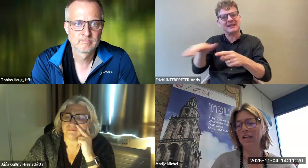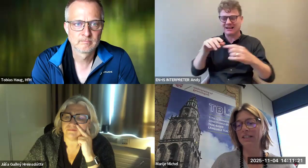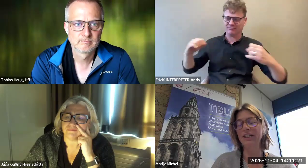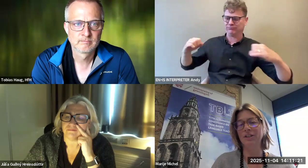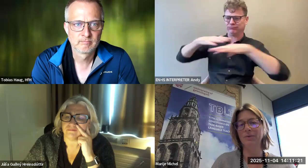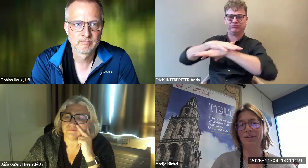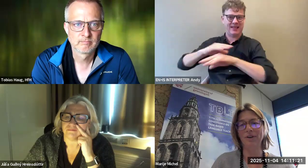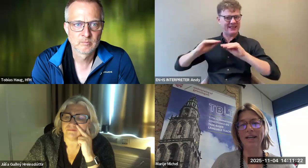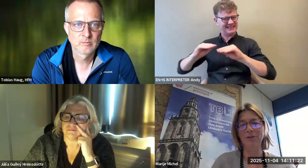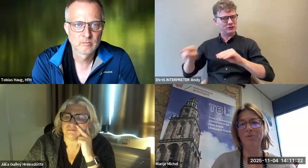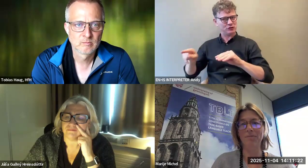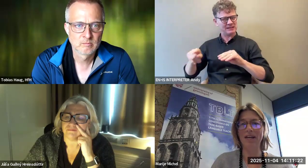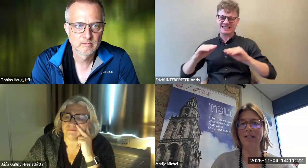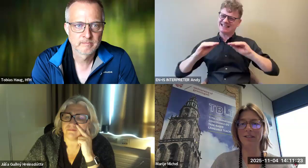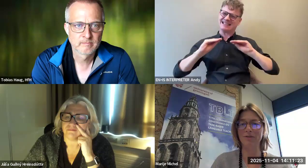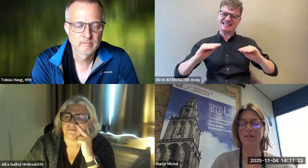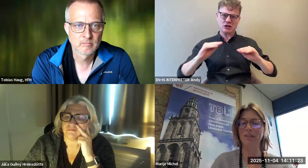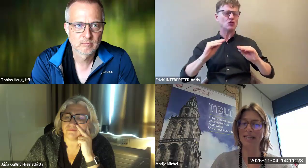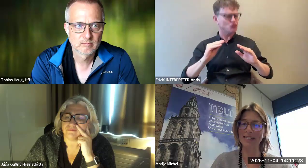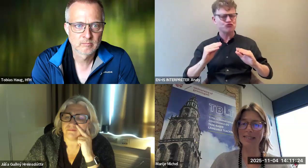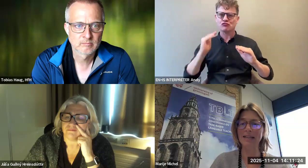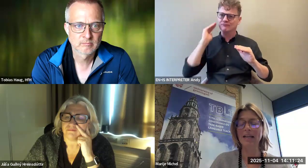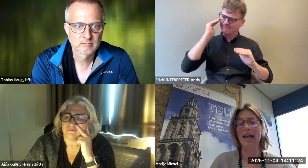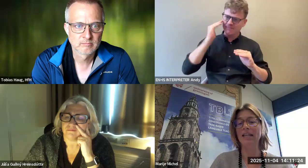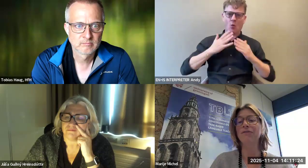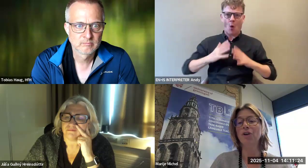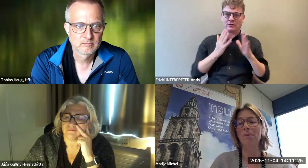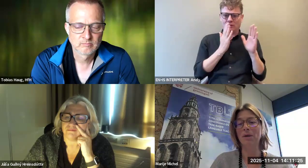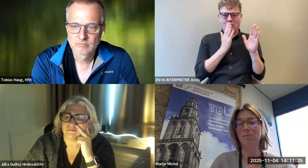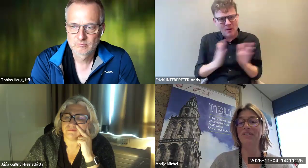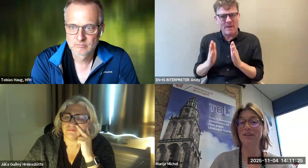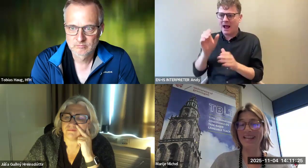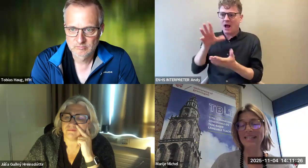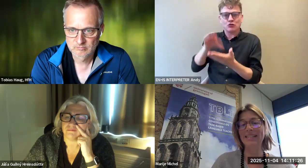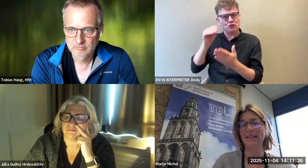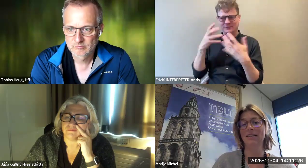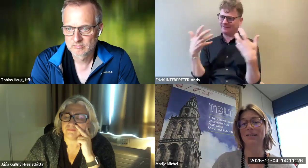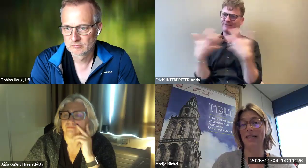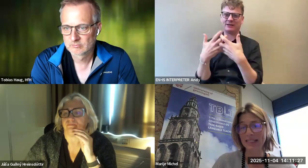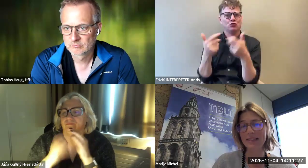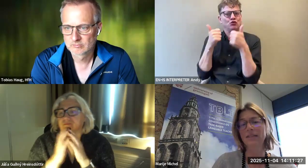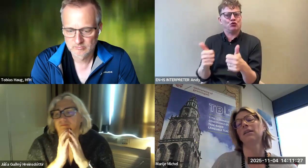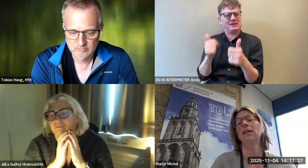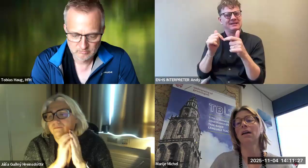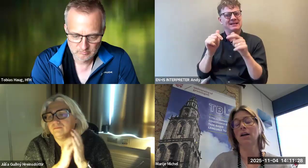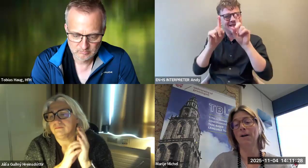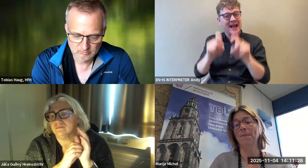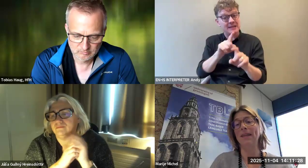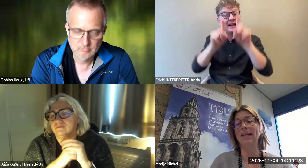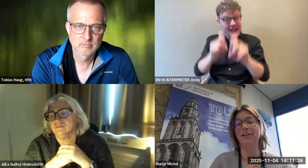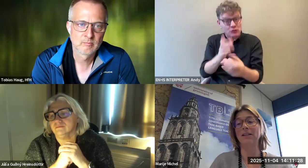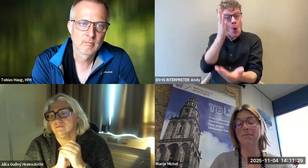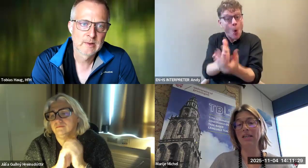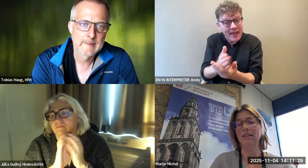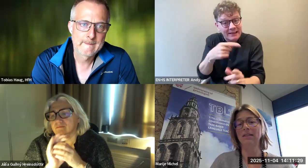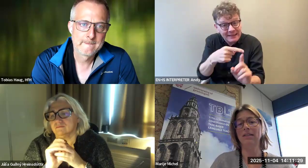because teachers will try to prepare their students to the test. And if you come up with an authentic test,